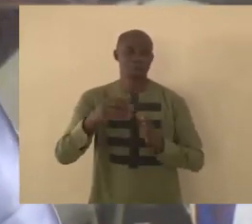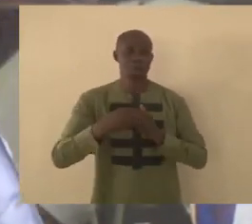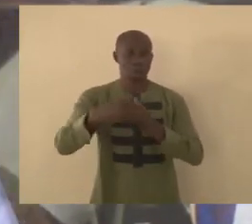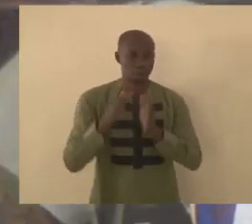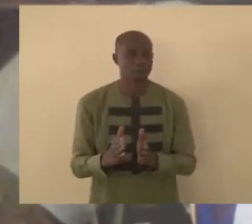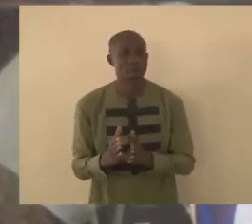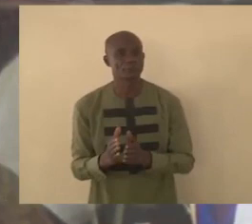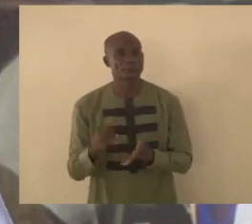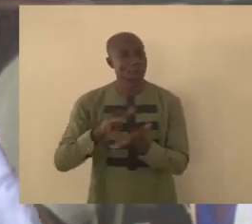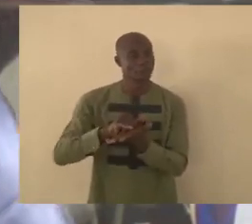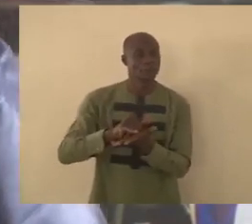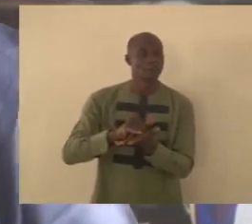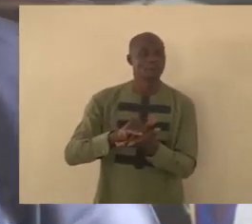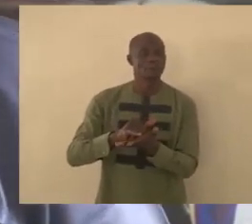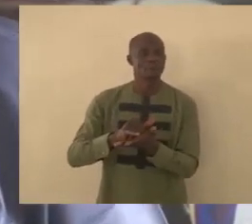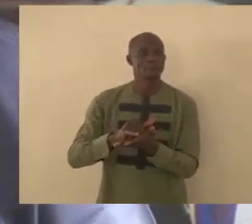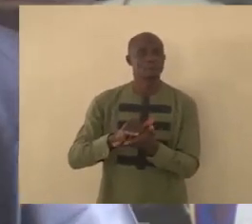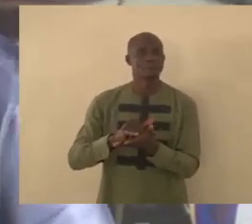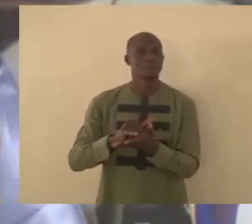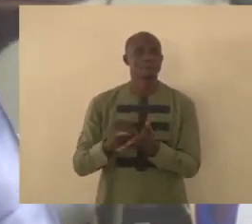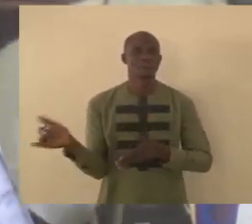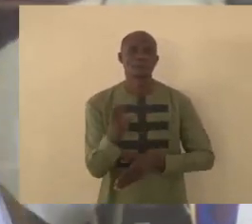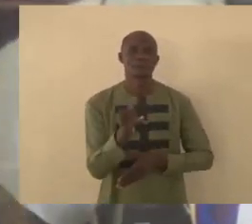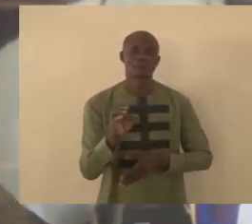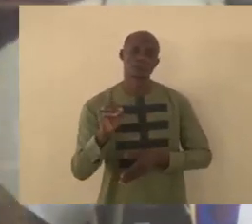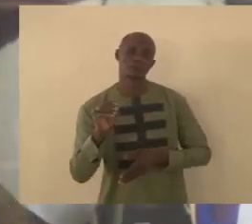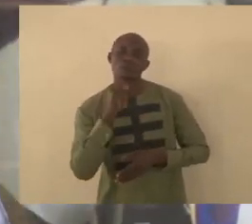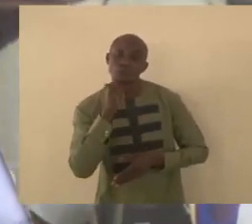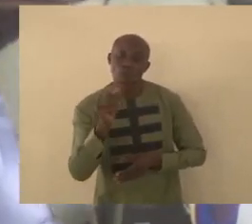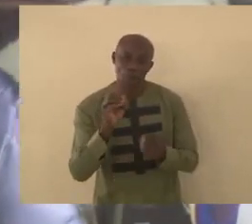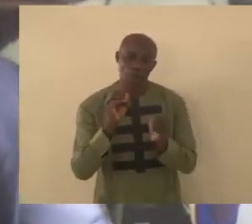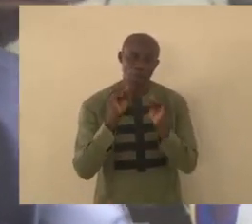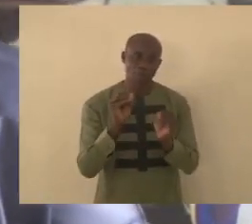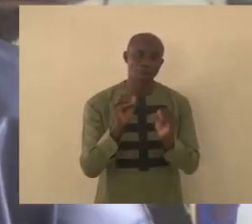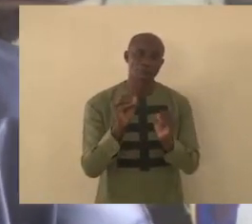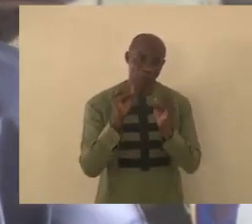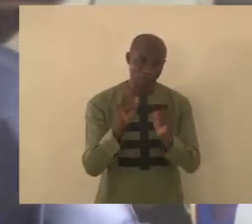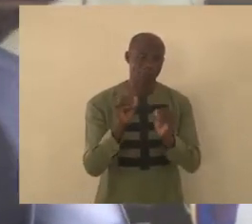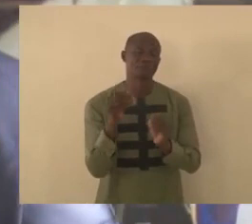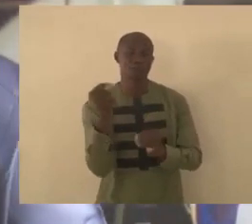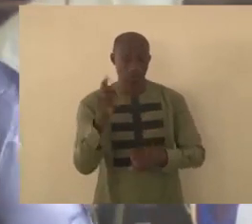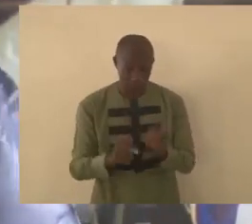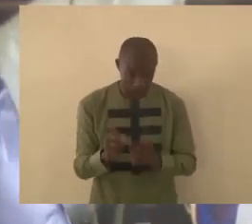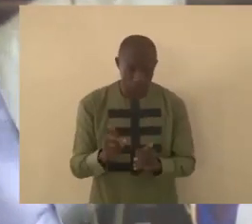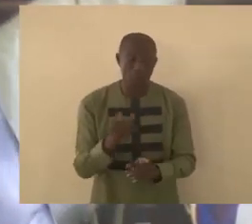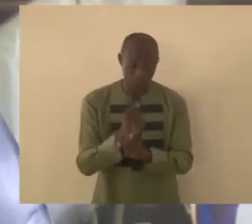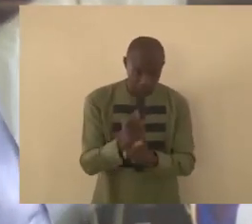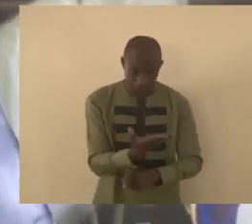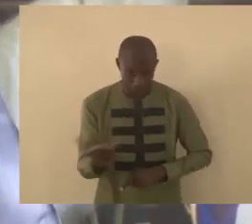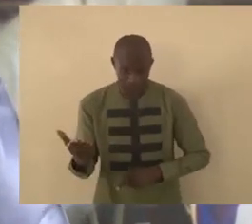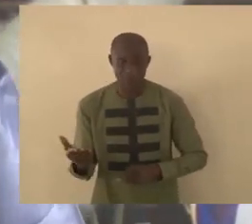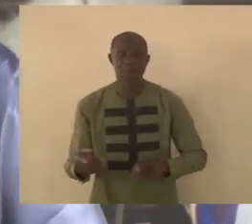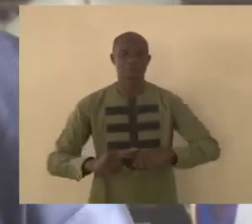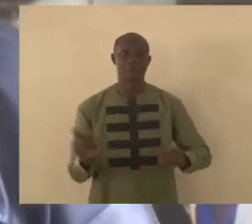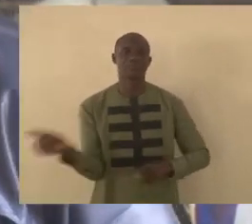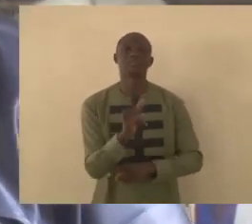religious leaders, priests, said that they do not teach the people, that they teach the people the right thing, but they